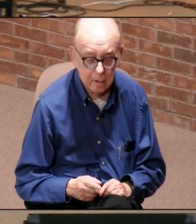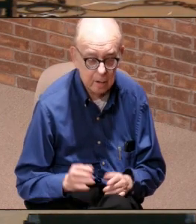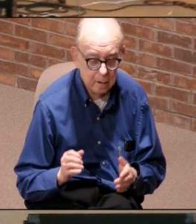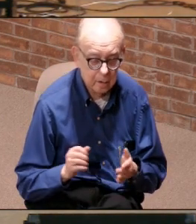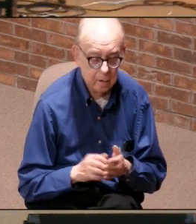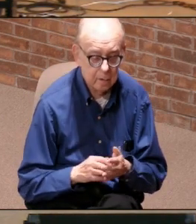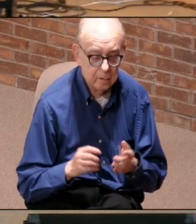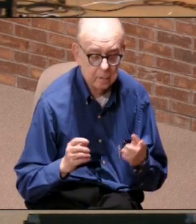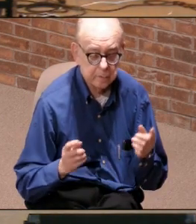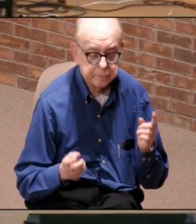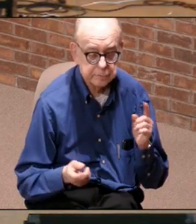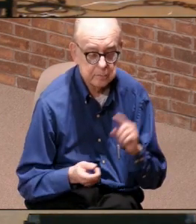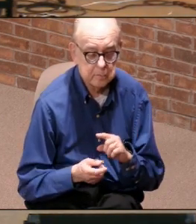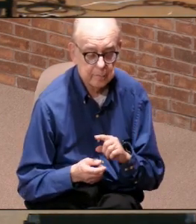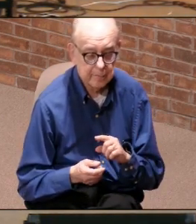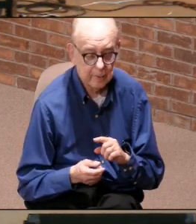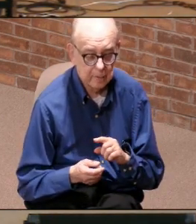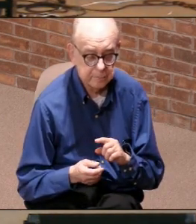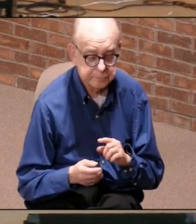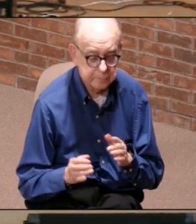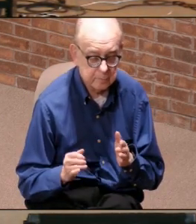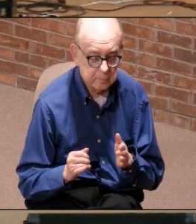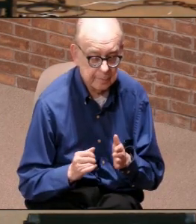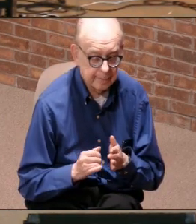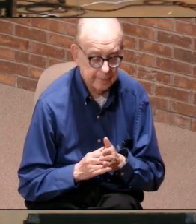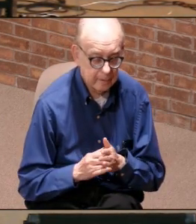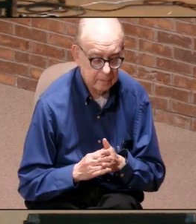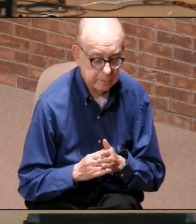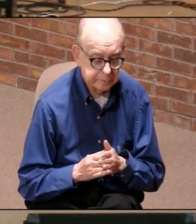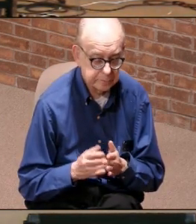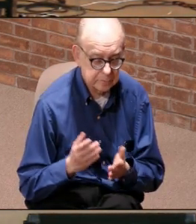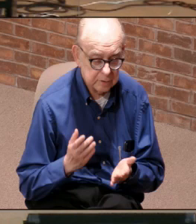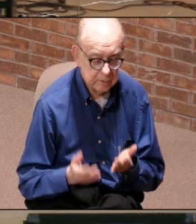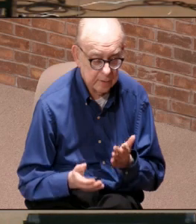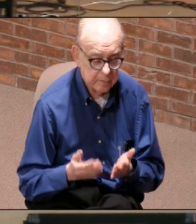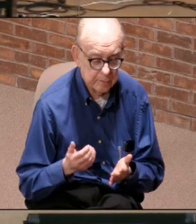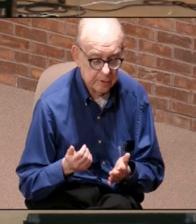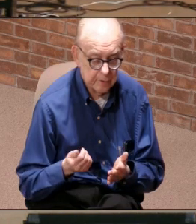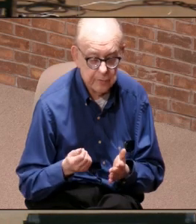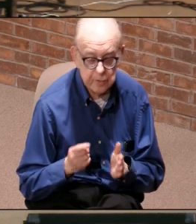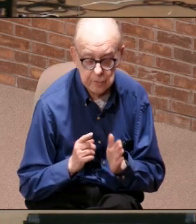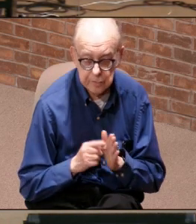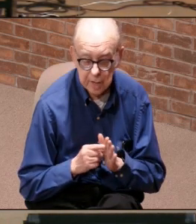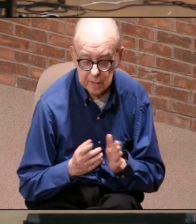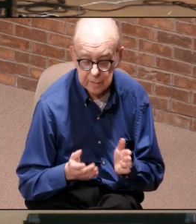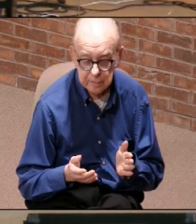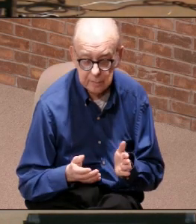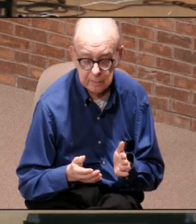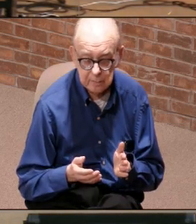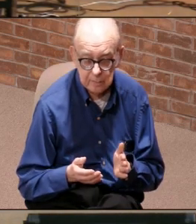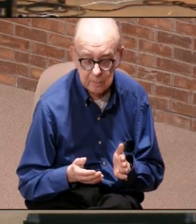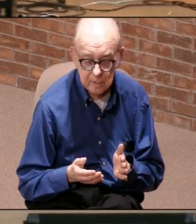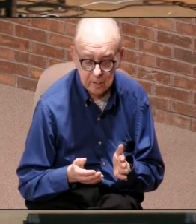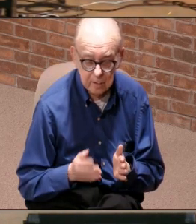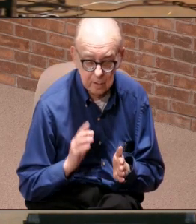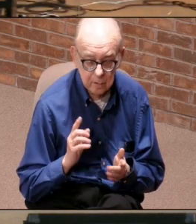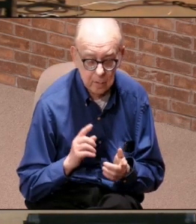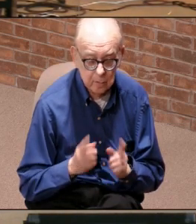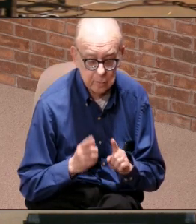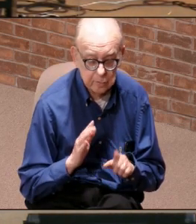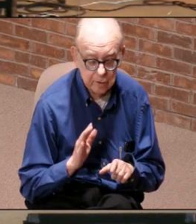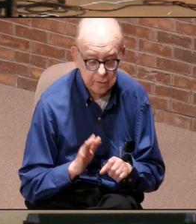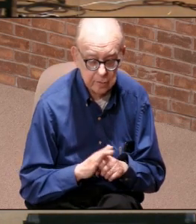That change that may only be a few seconds will change your